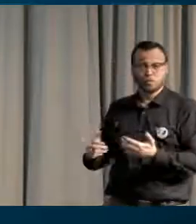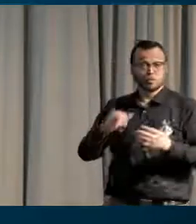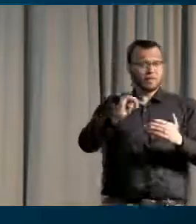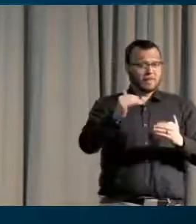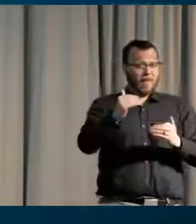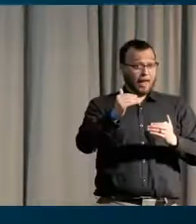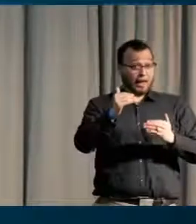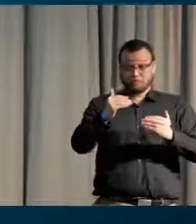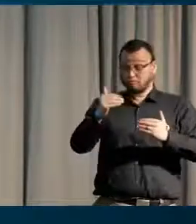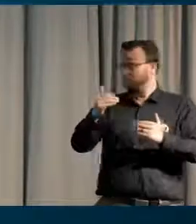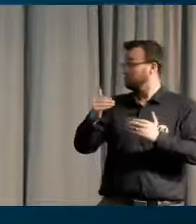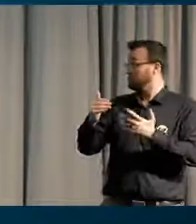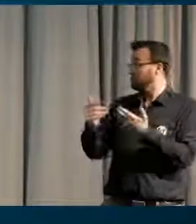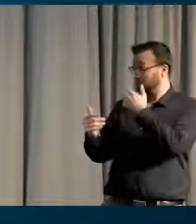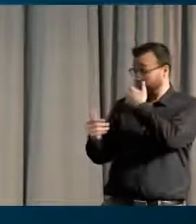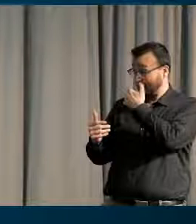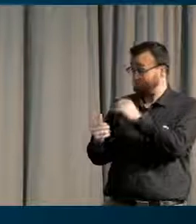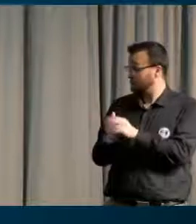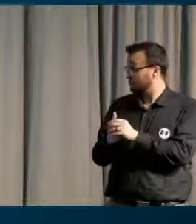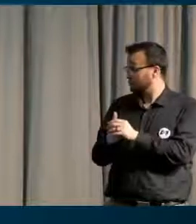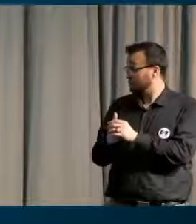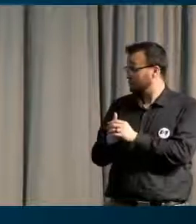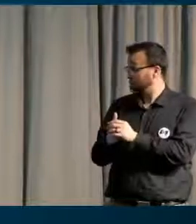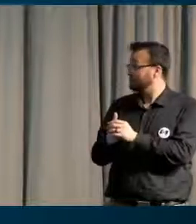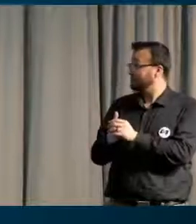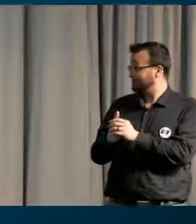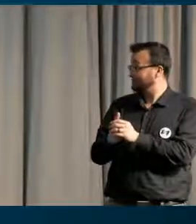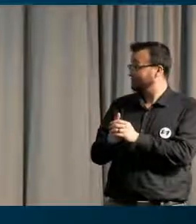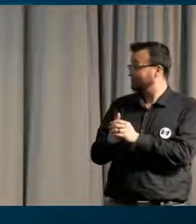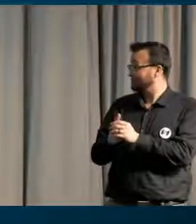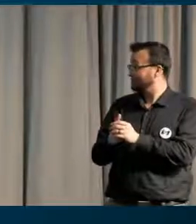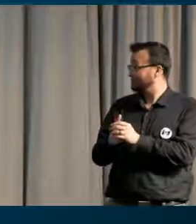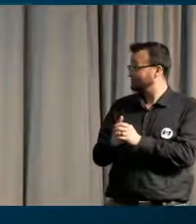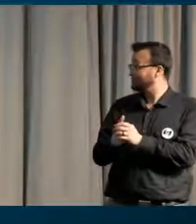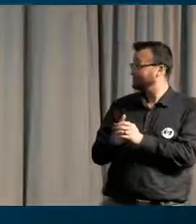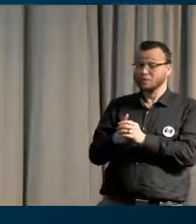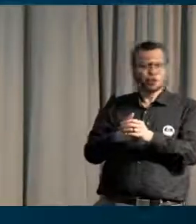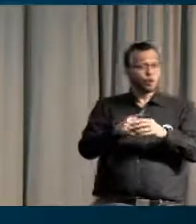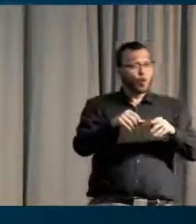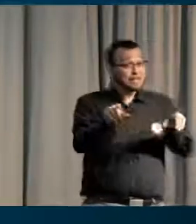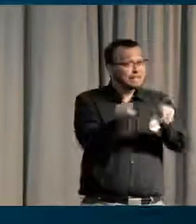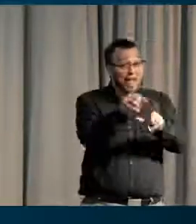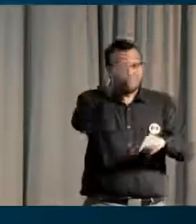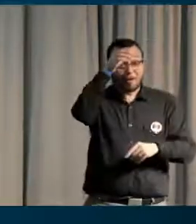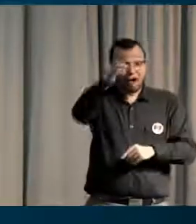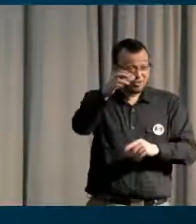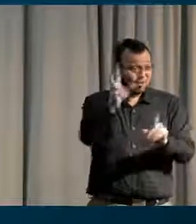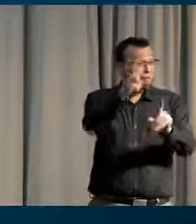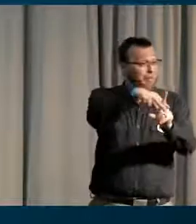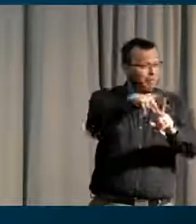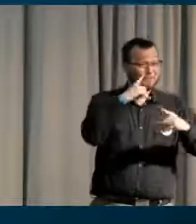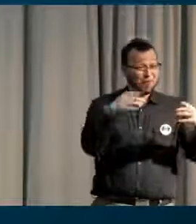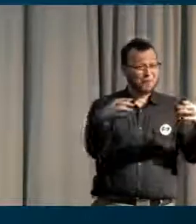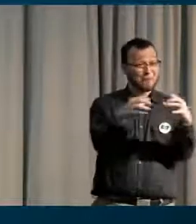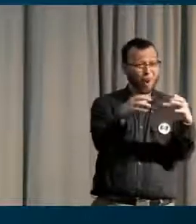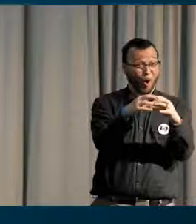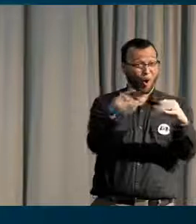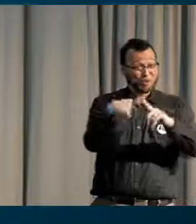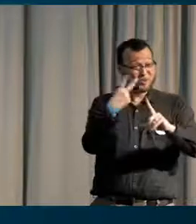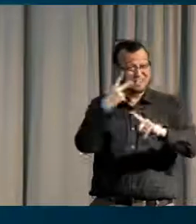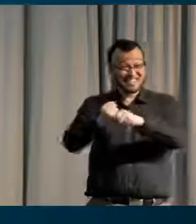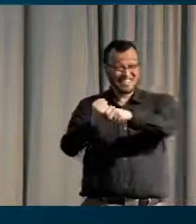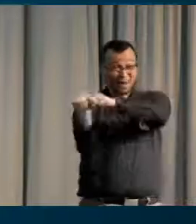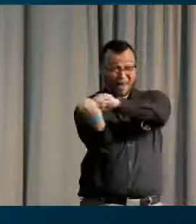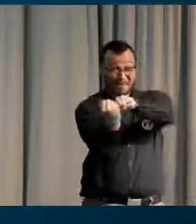a ball as it's flying through the air. Thank you so much, friend. This actually impacts a ball as it's flying through the air. A curve ball you'll